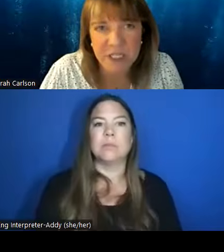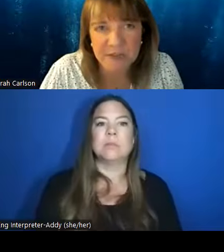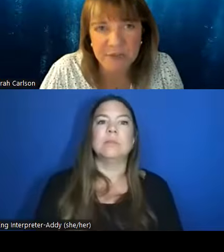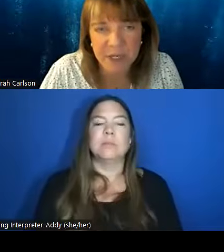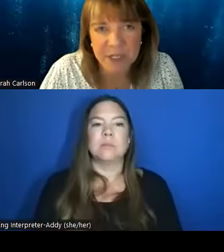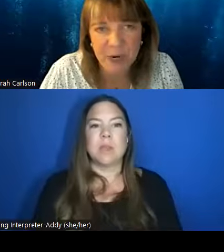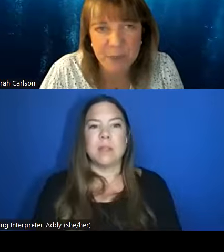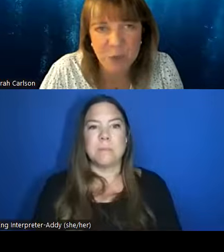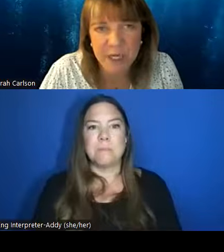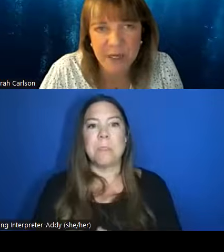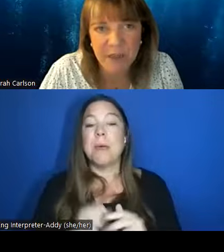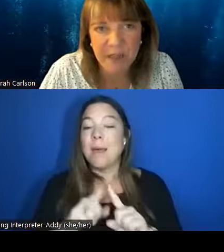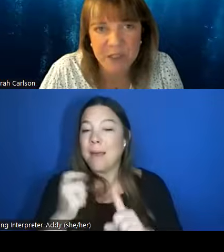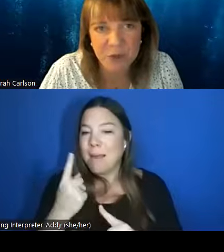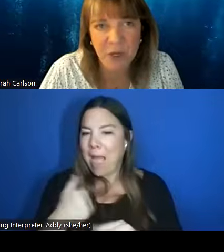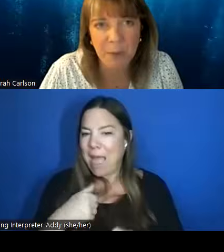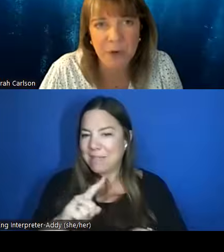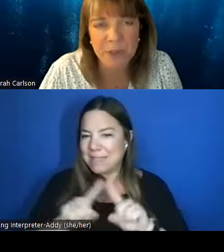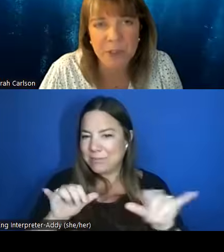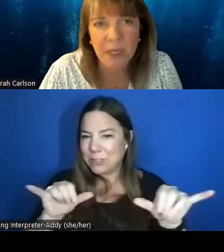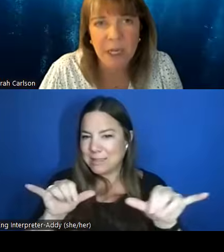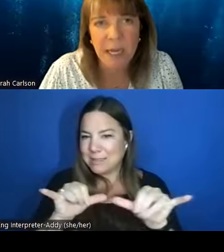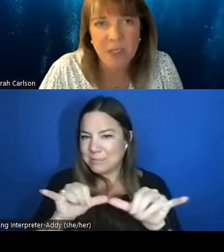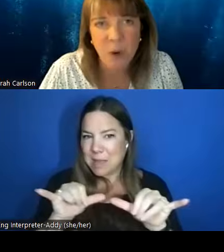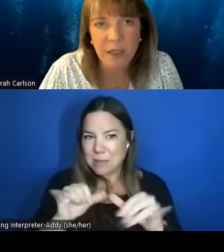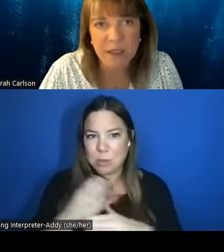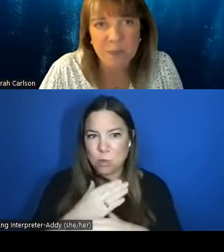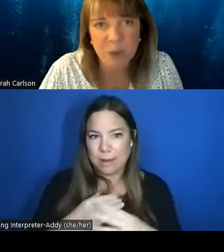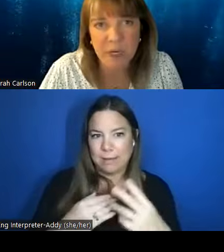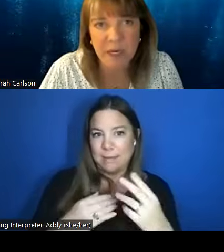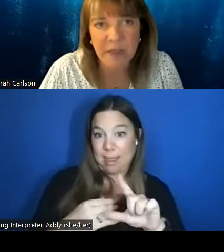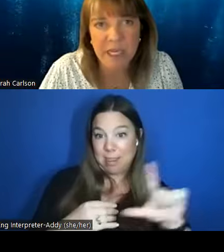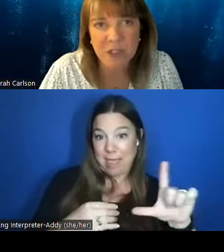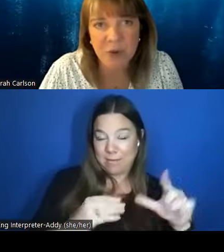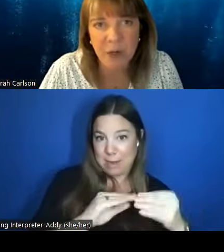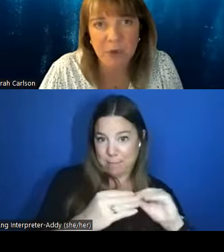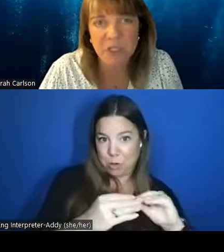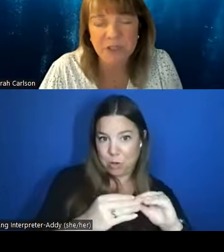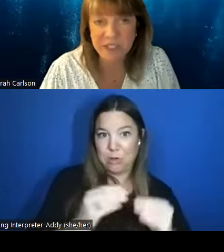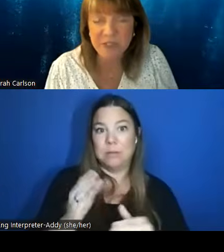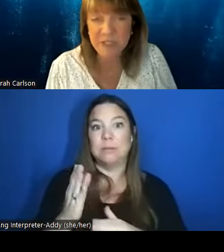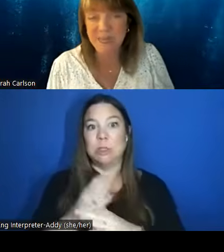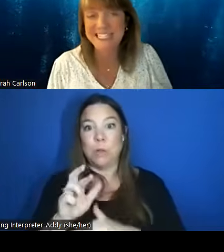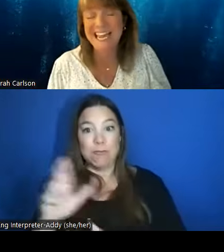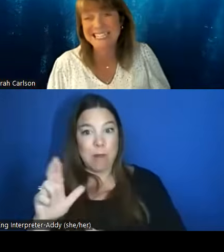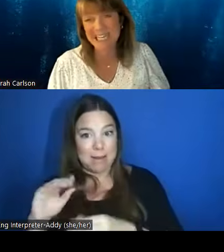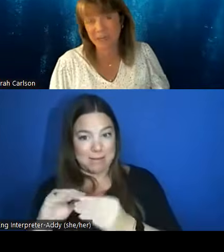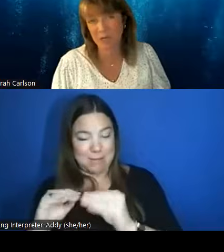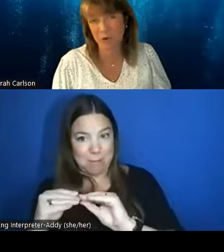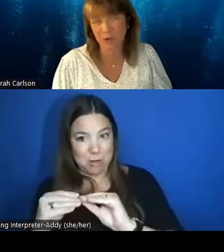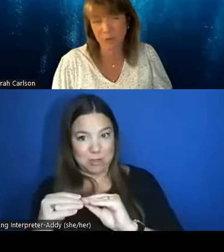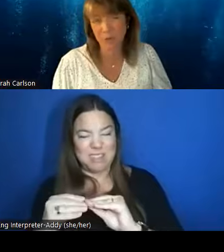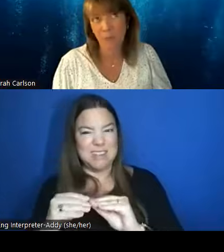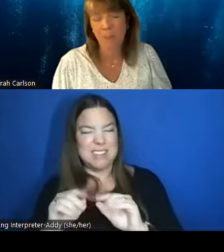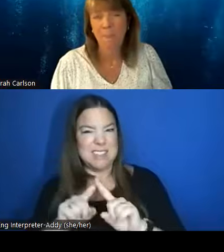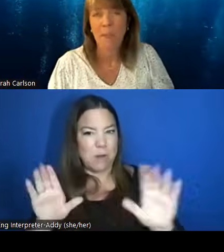there's a difference, right, between these two numbers as well as between these two numbers. There's a difference of about 10